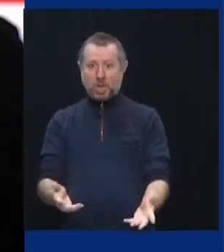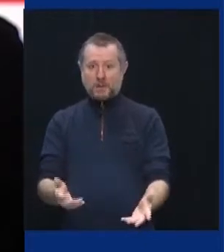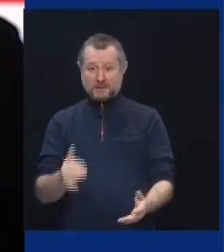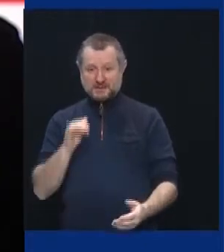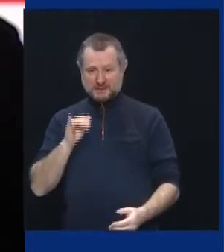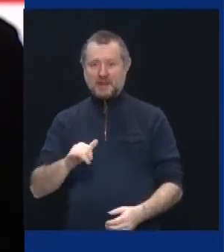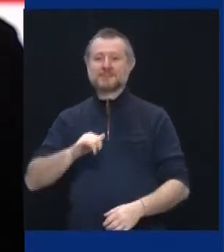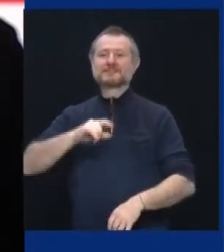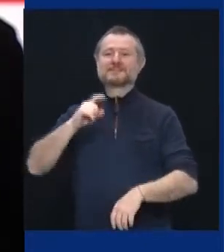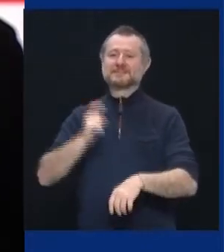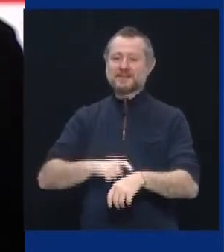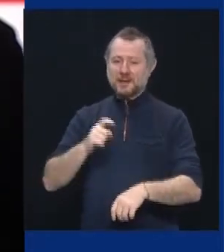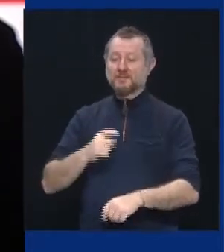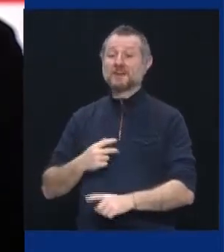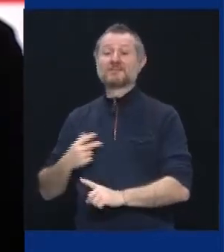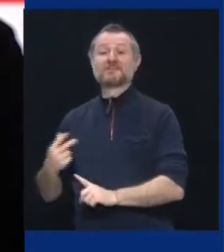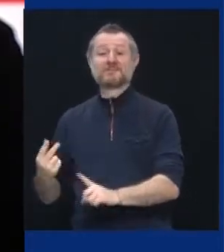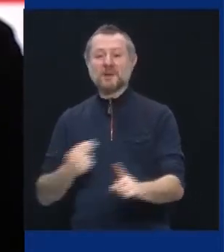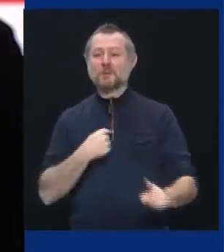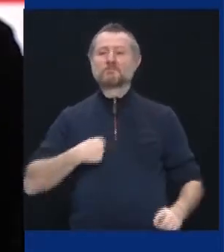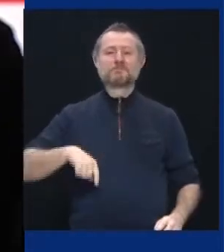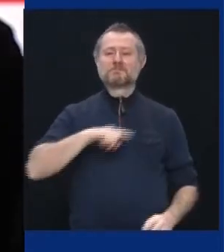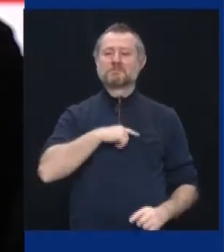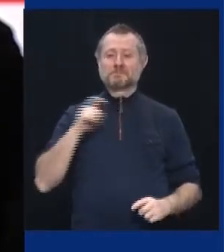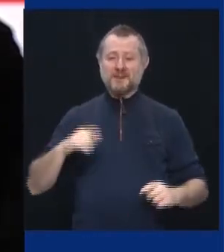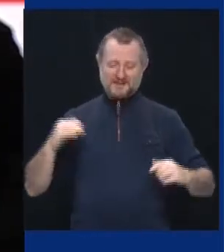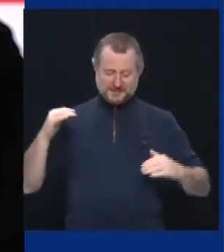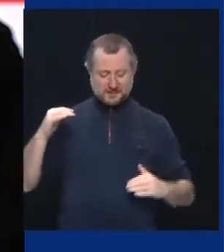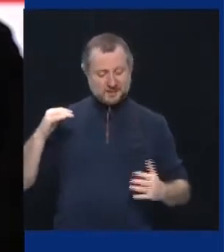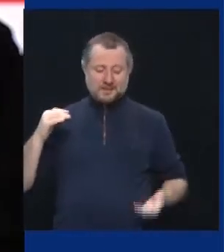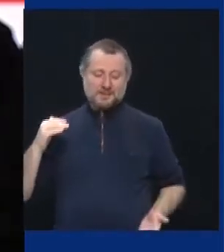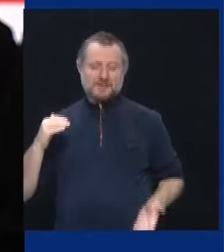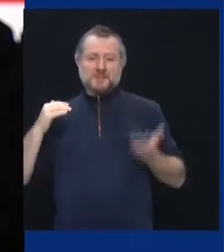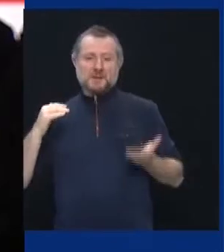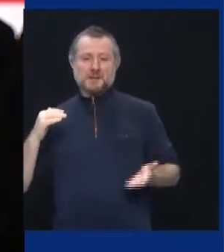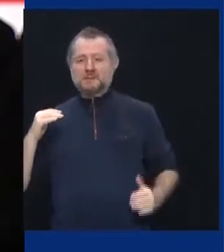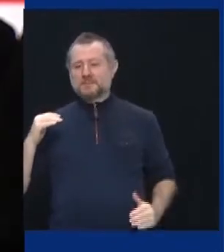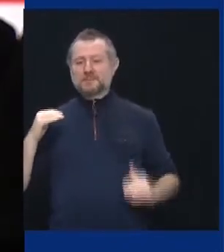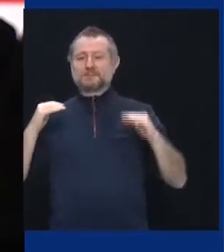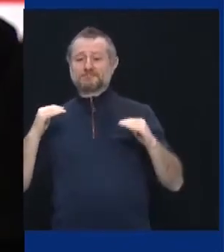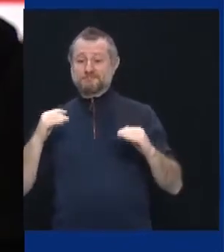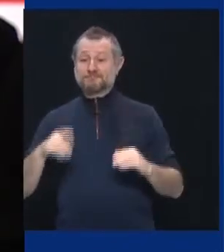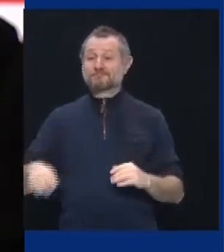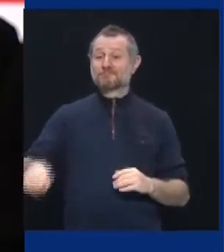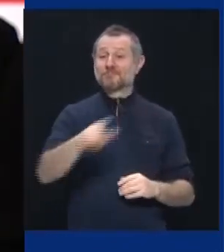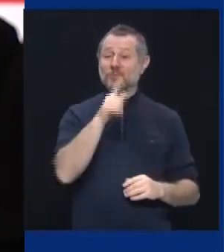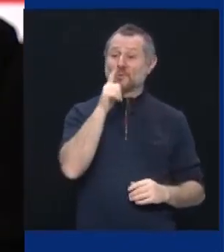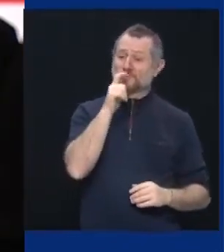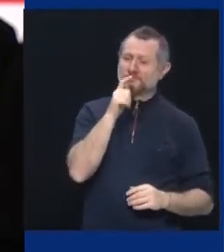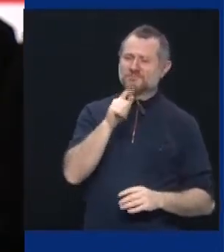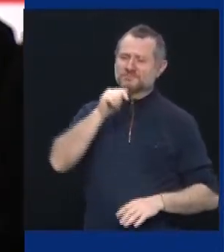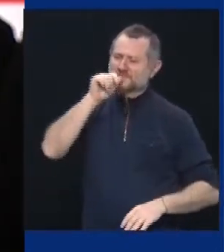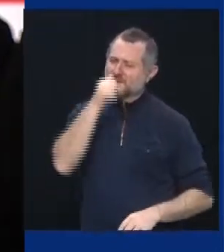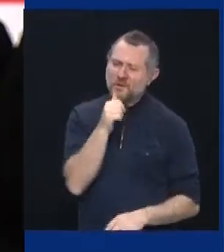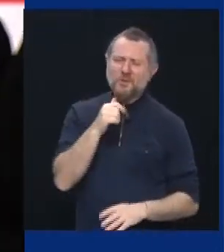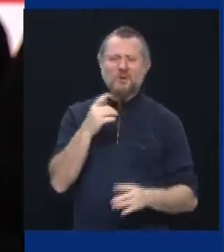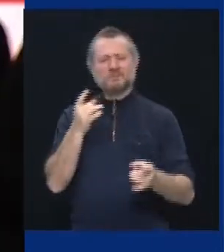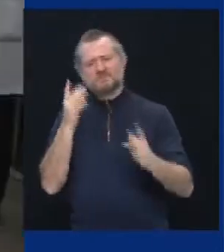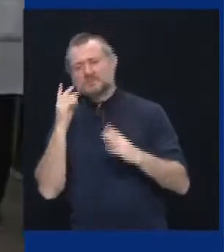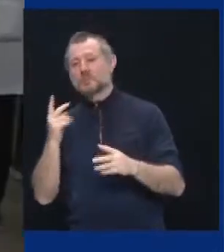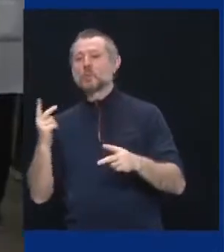that. The communities that suffered most should be first on the vaccine line.